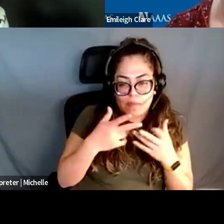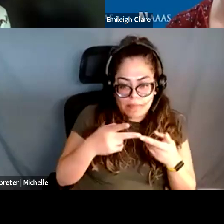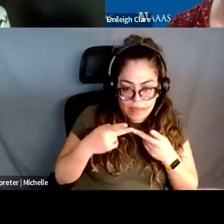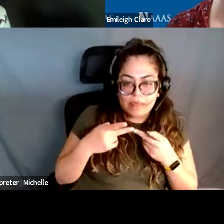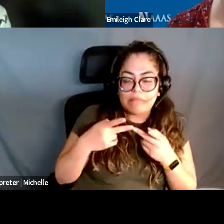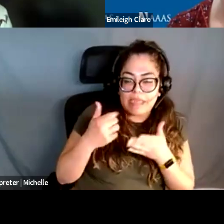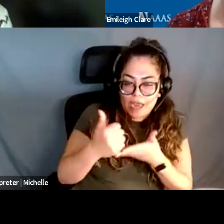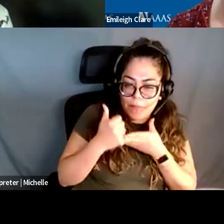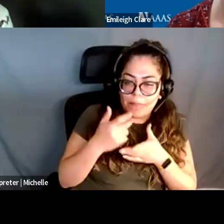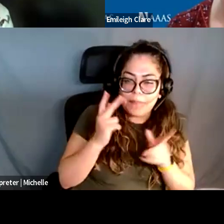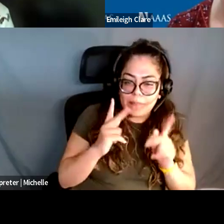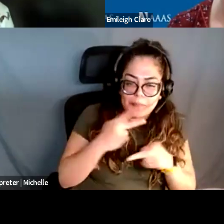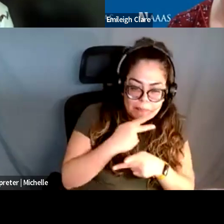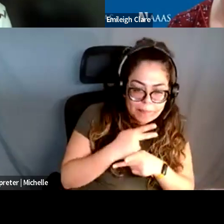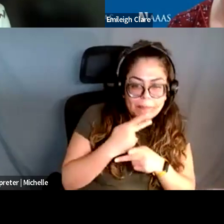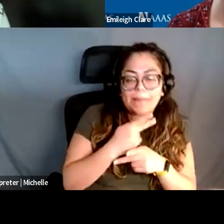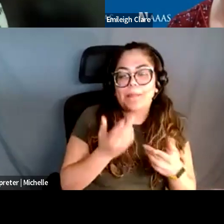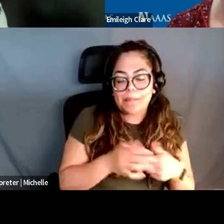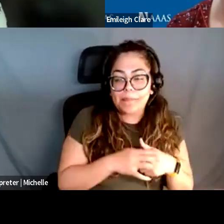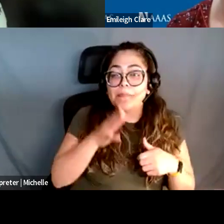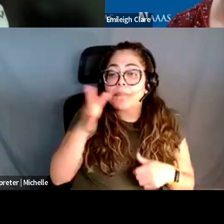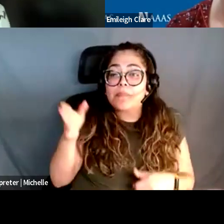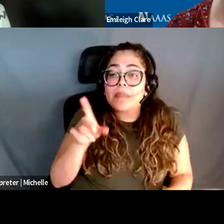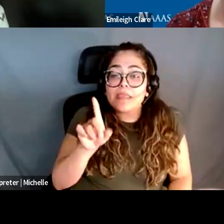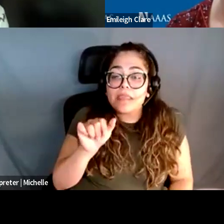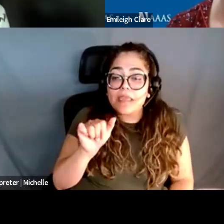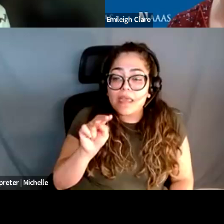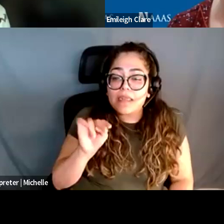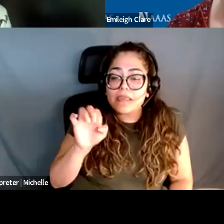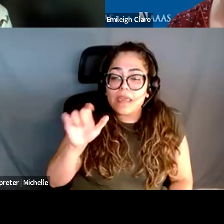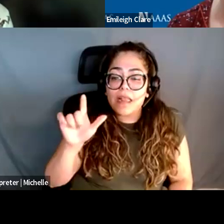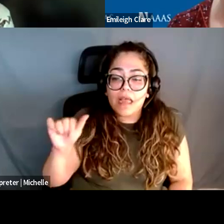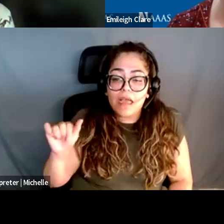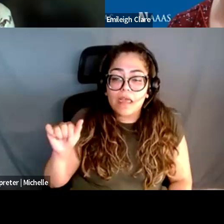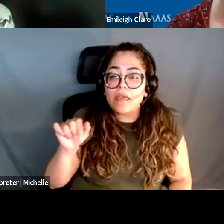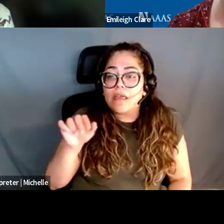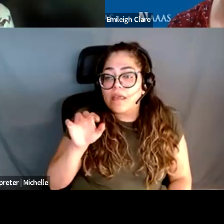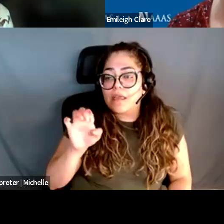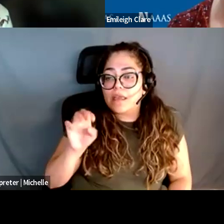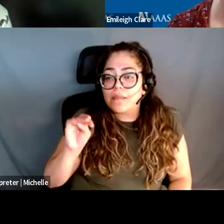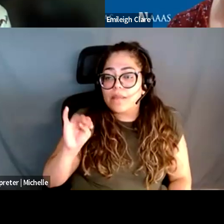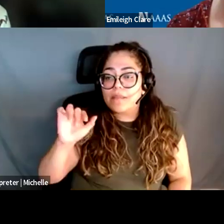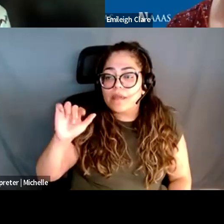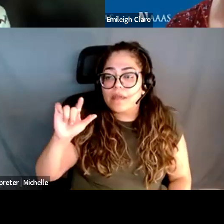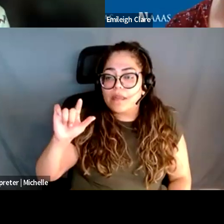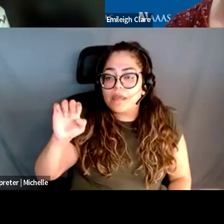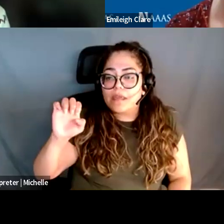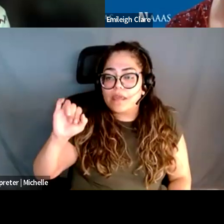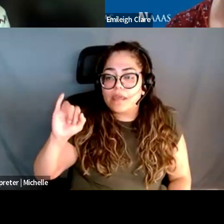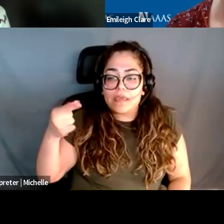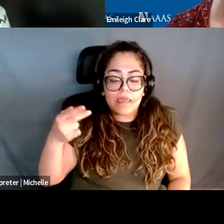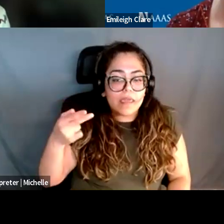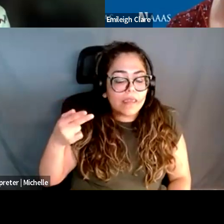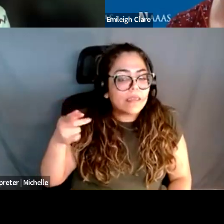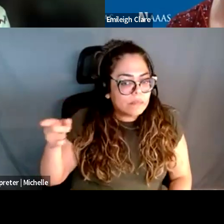or Emileigh, anything else you'd like to add? Yeah. At SACNAS, we also have a member directory, so